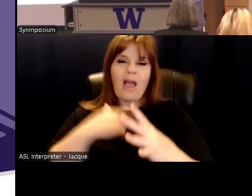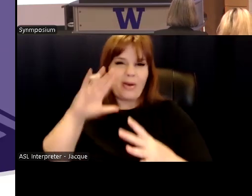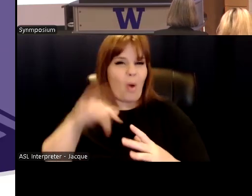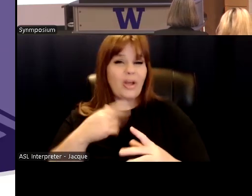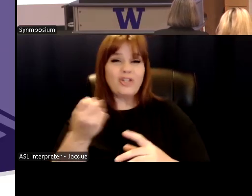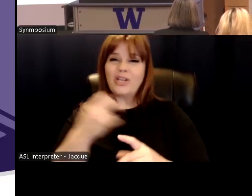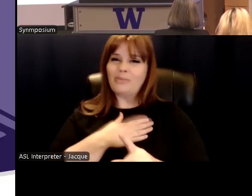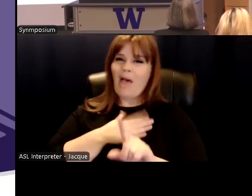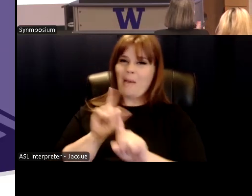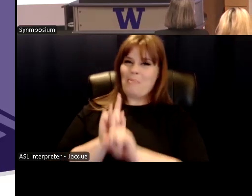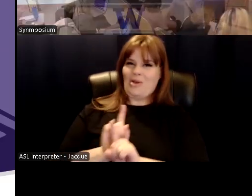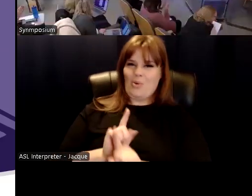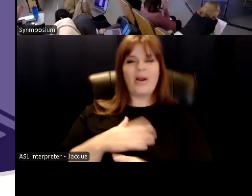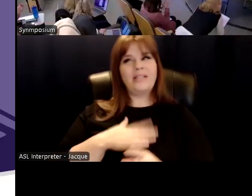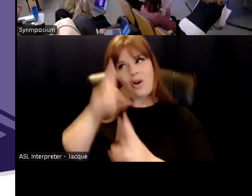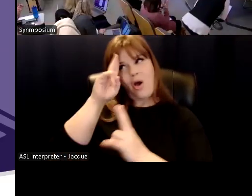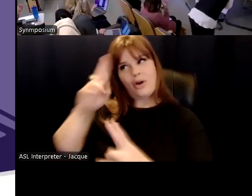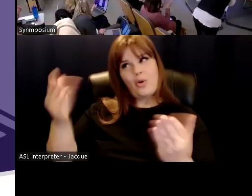an honor to welcome her.